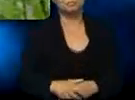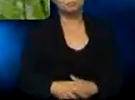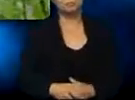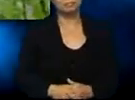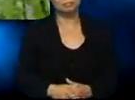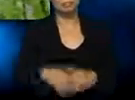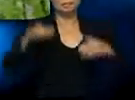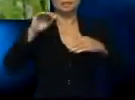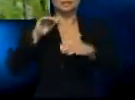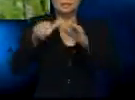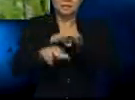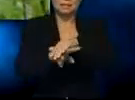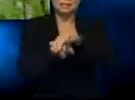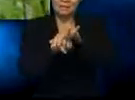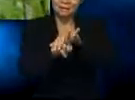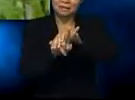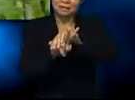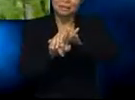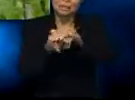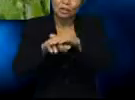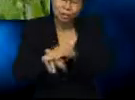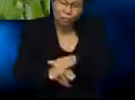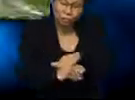A snail crawls slowly.